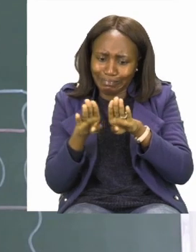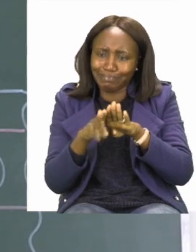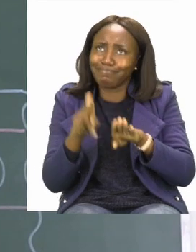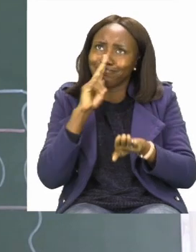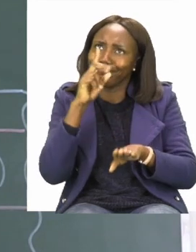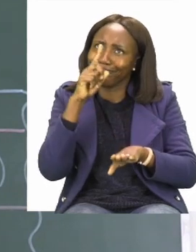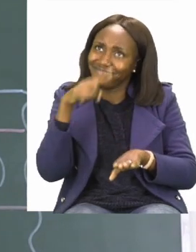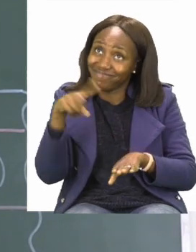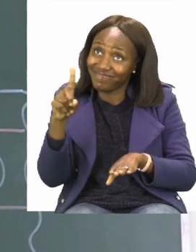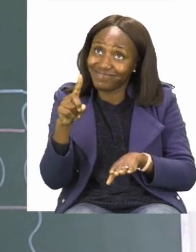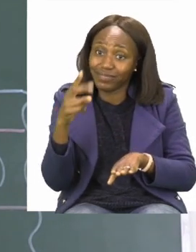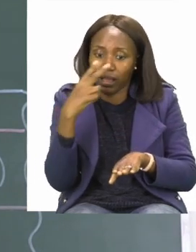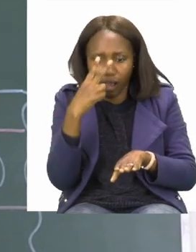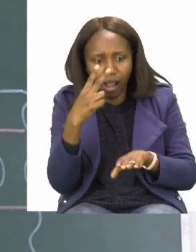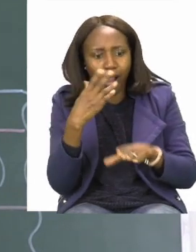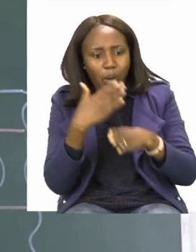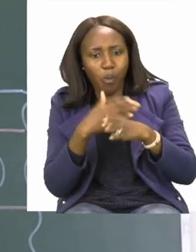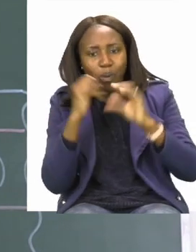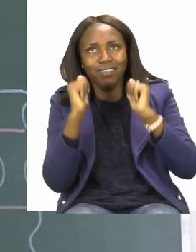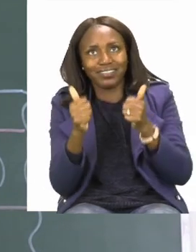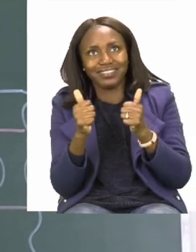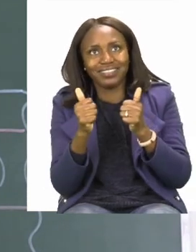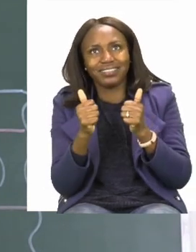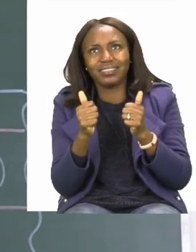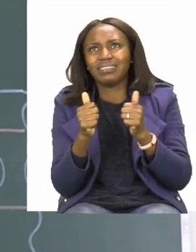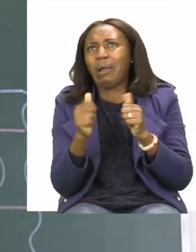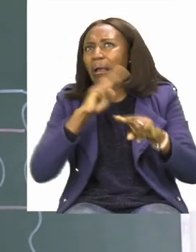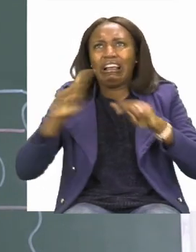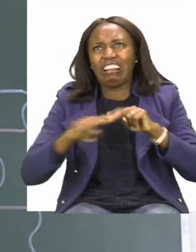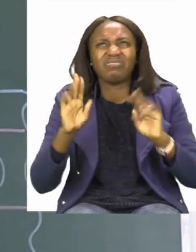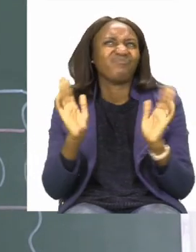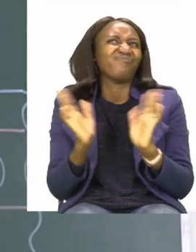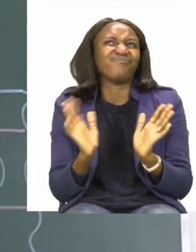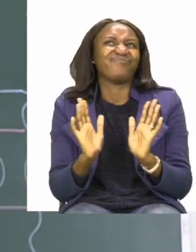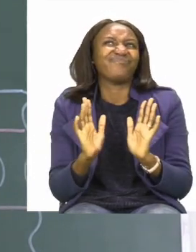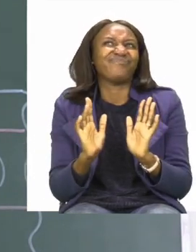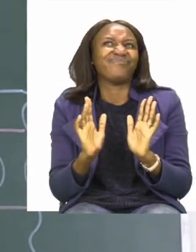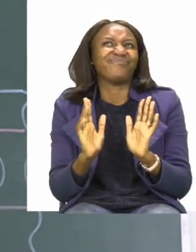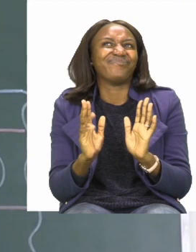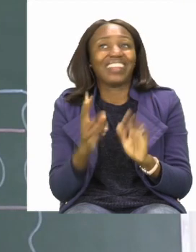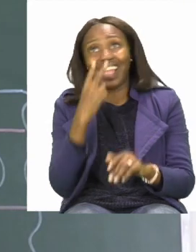that your work is correct. Don't rush. I'll see you when you're